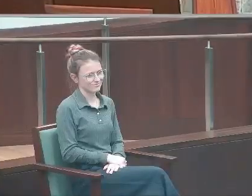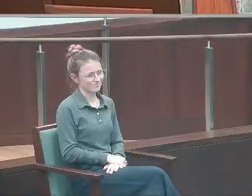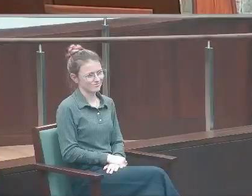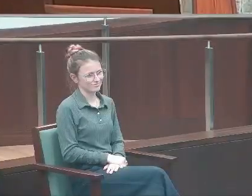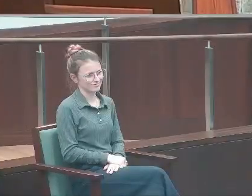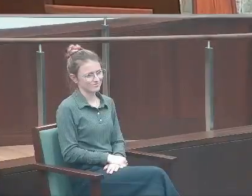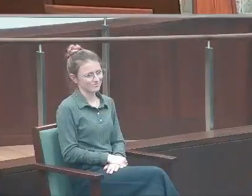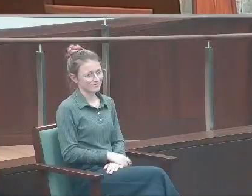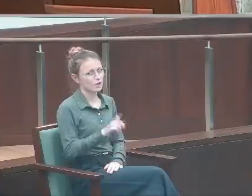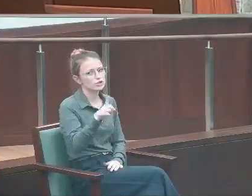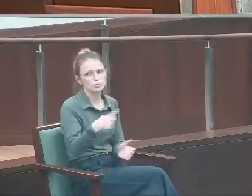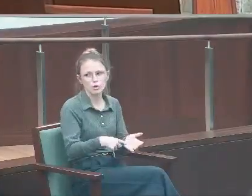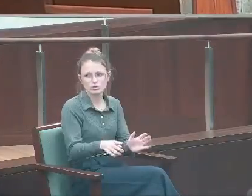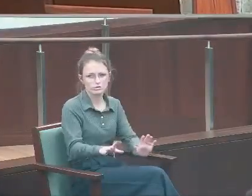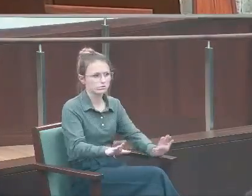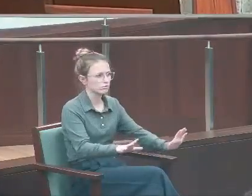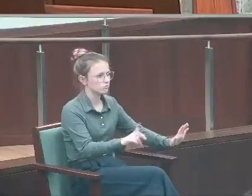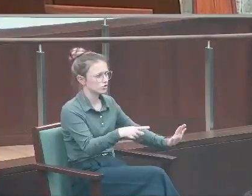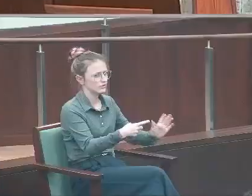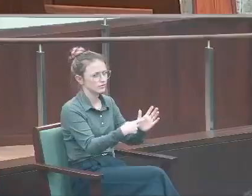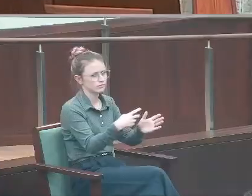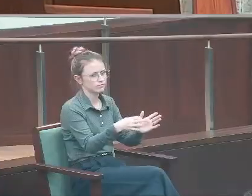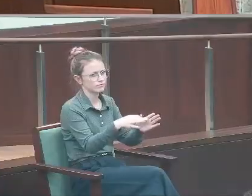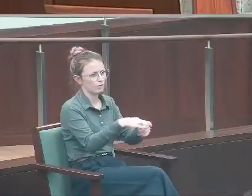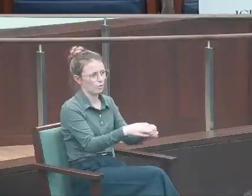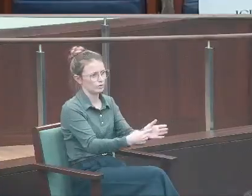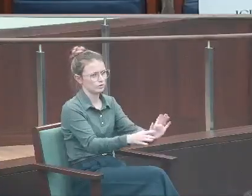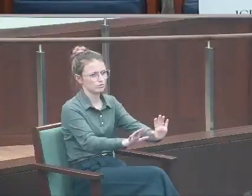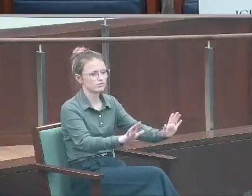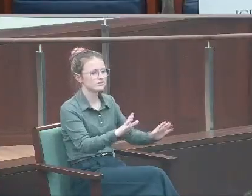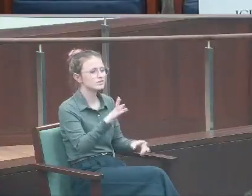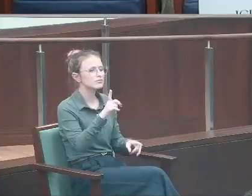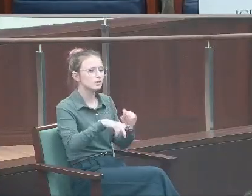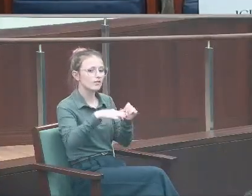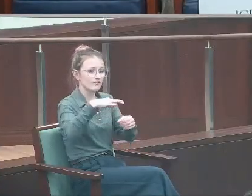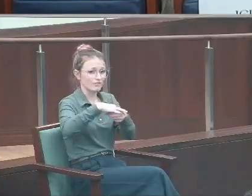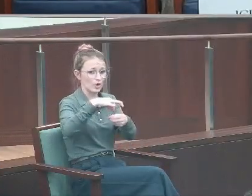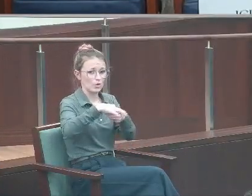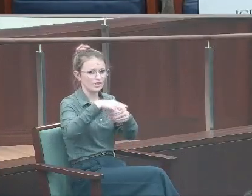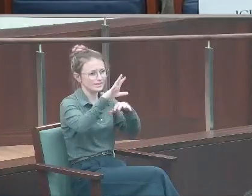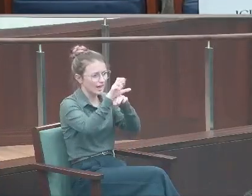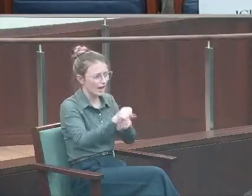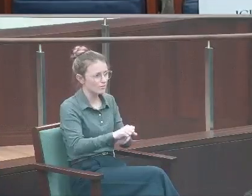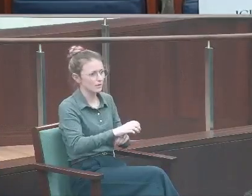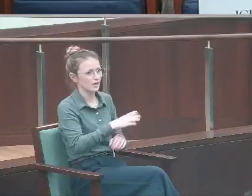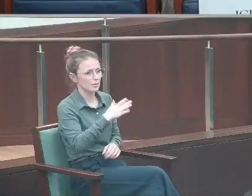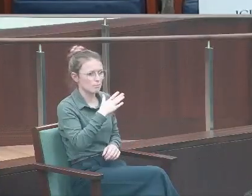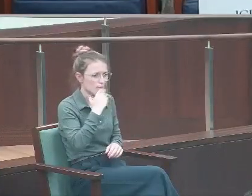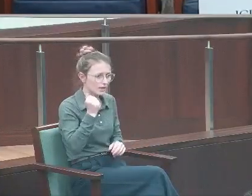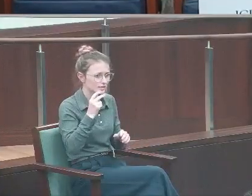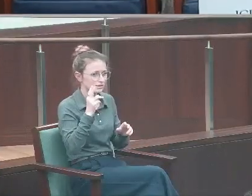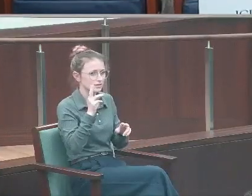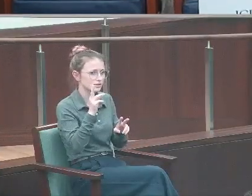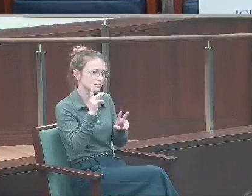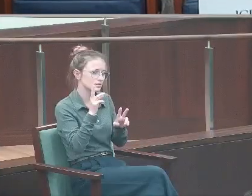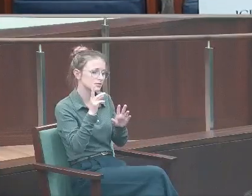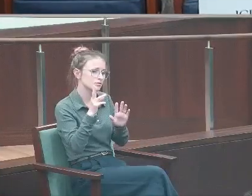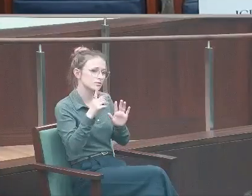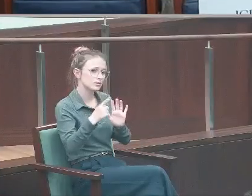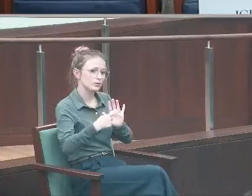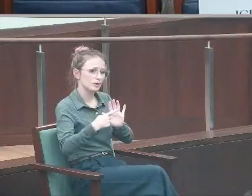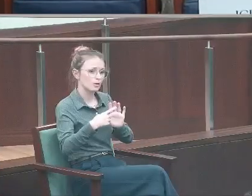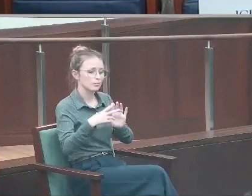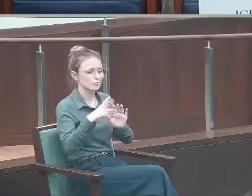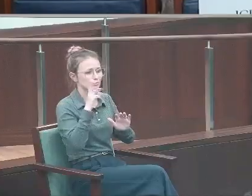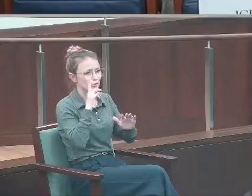and once, just once, right? Voting is a habit. The best predictor of a person's vote in an election is